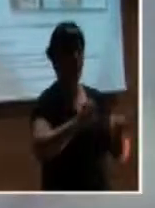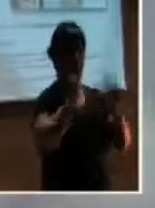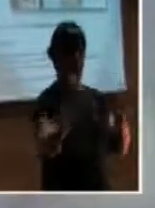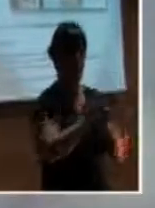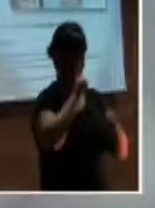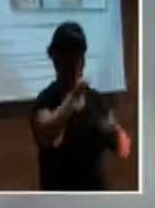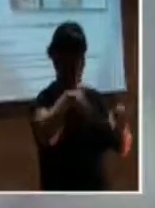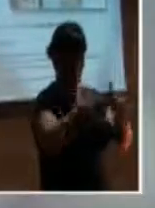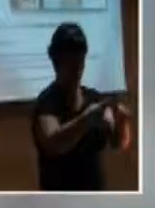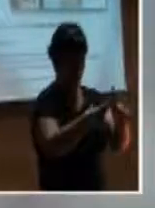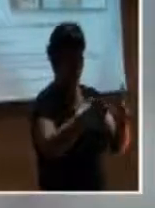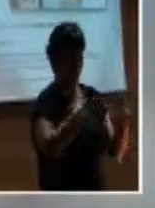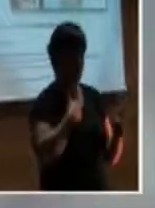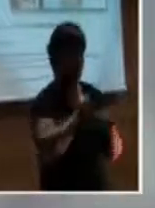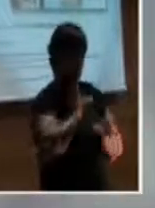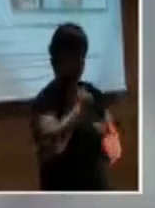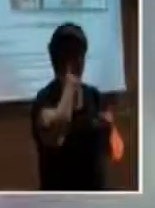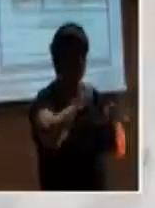solutions.